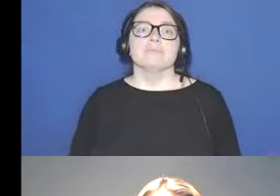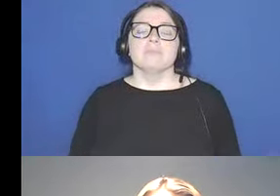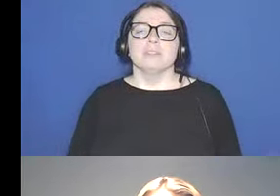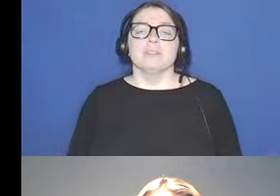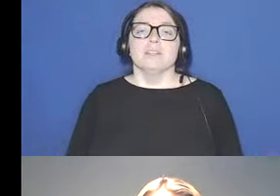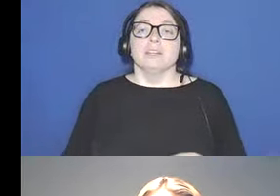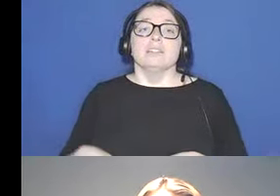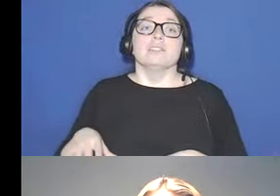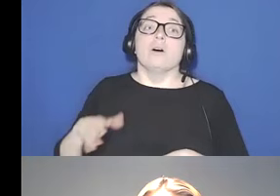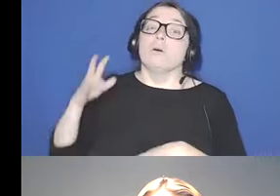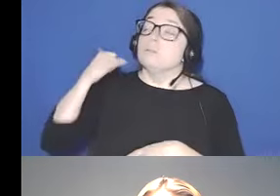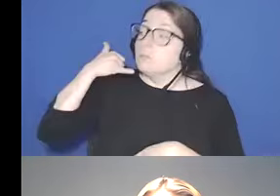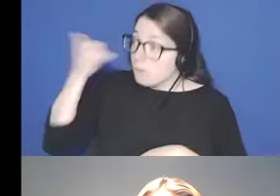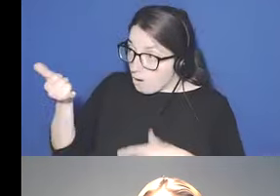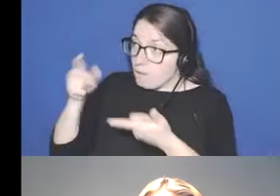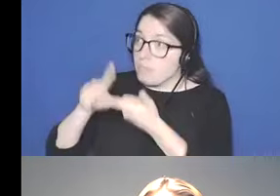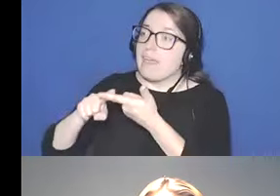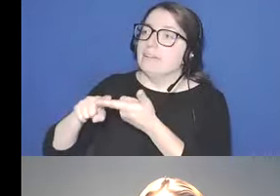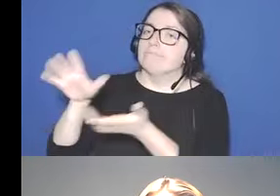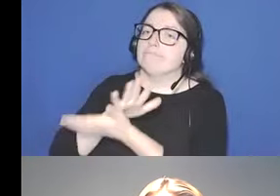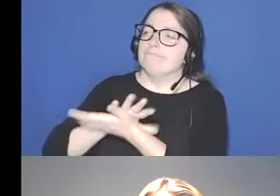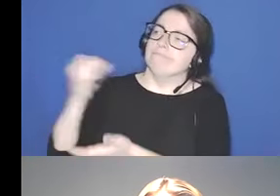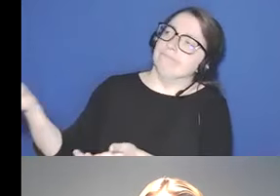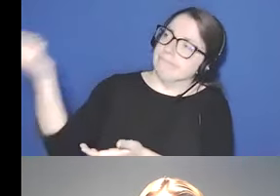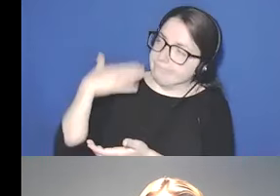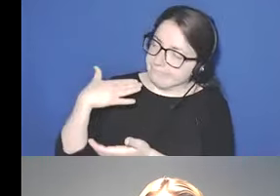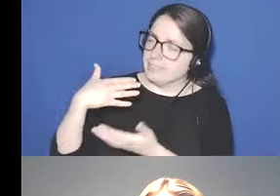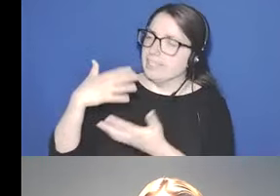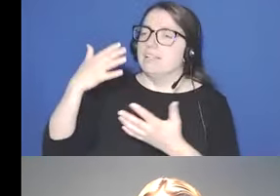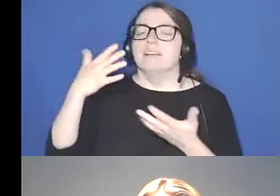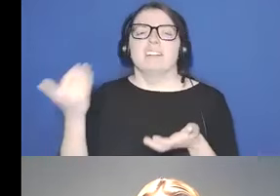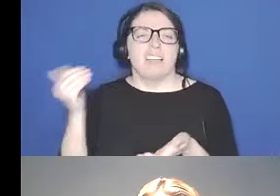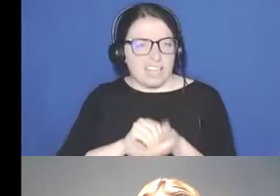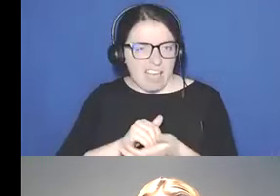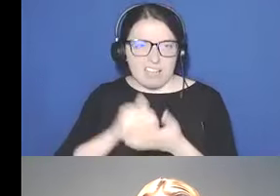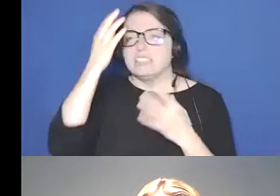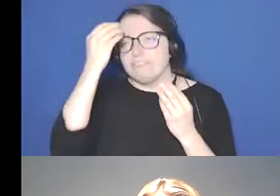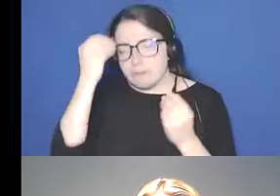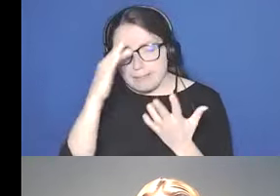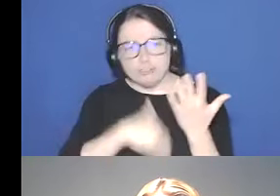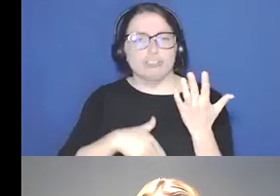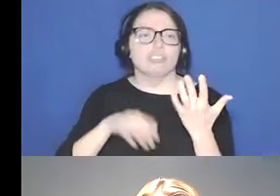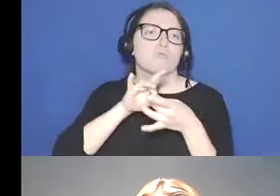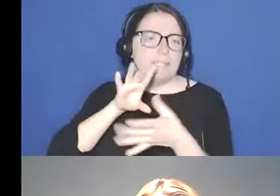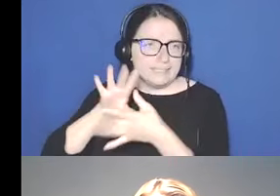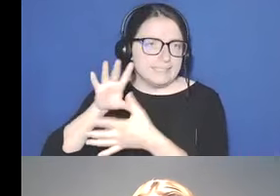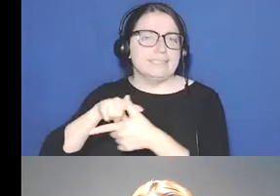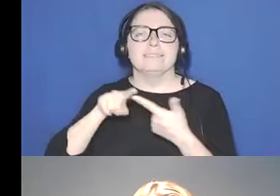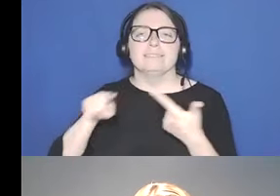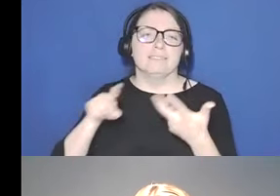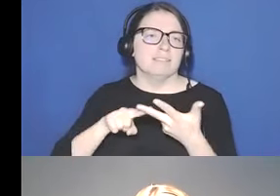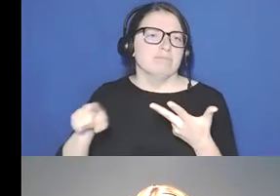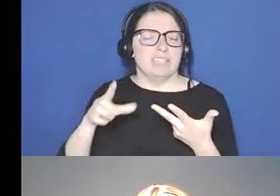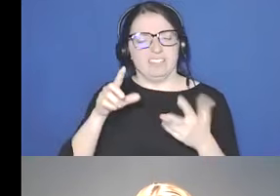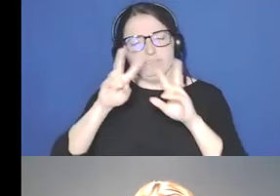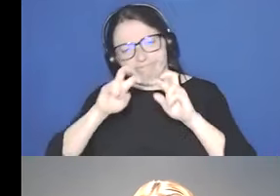Again, a lot of releases to get the information they need to find out if your child qualifies. The other thing that you have to do